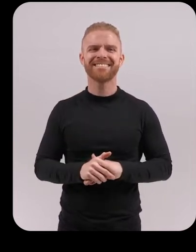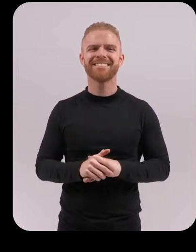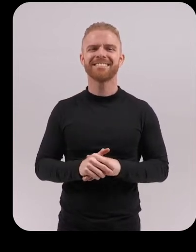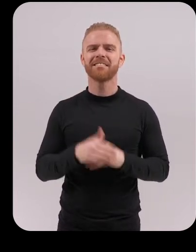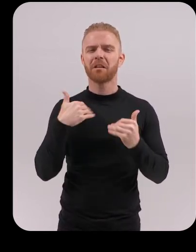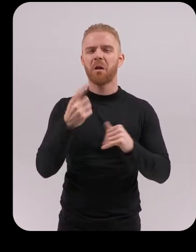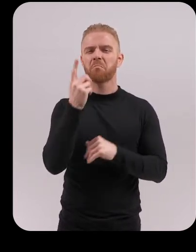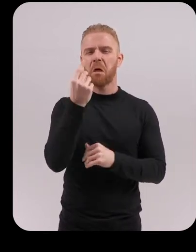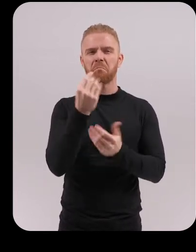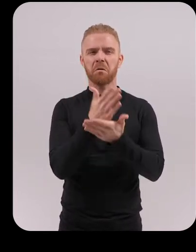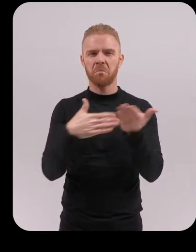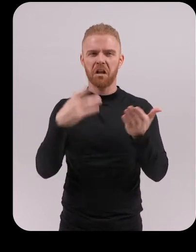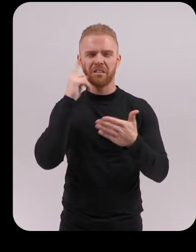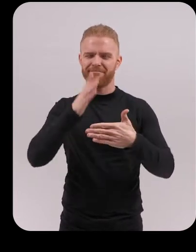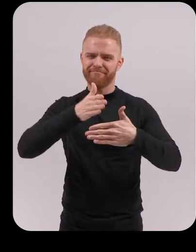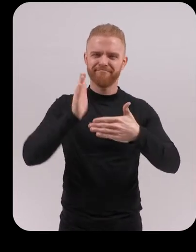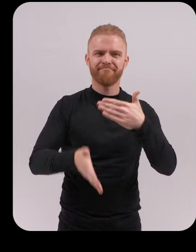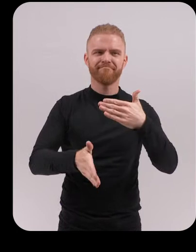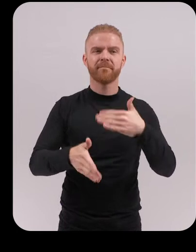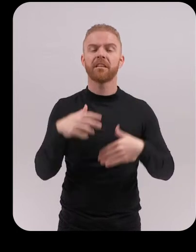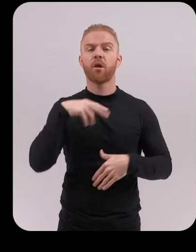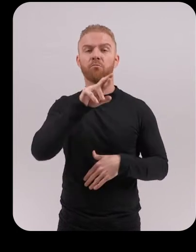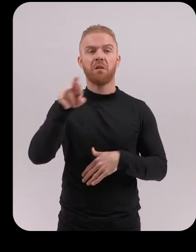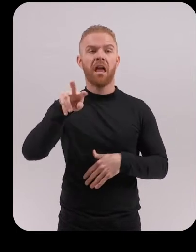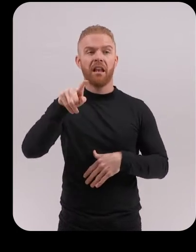for completeness. Again, I highlight the strings.